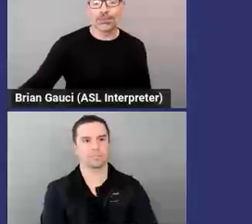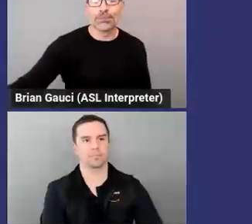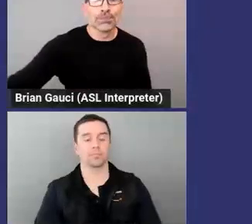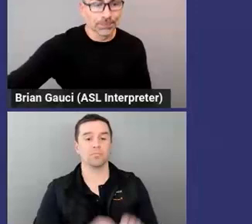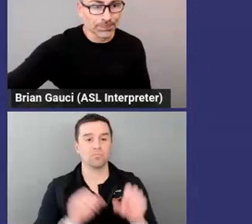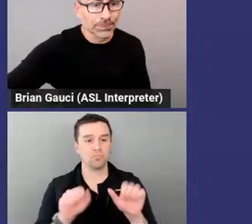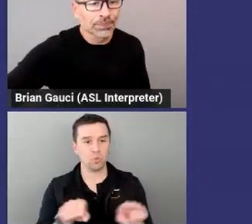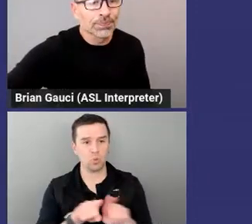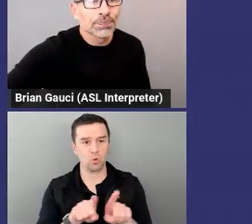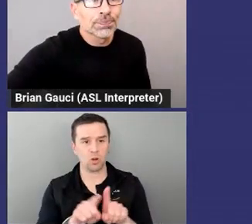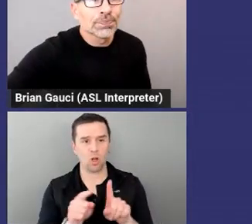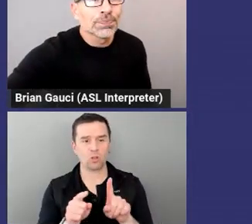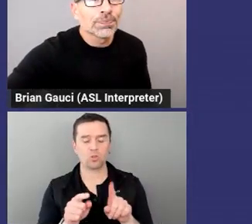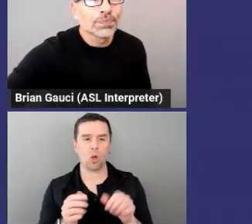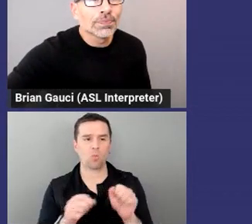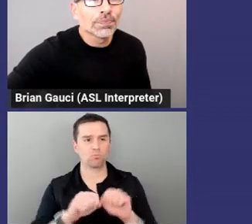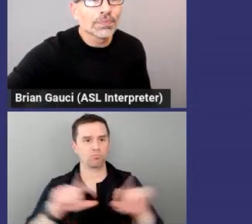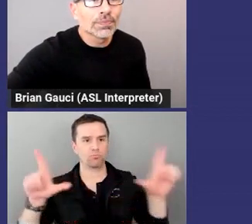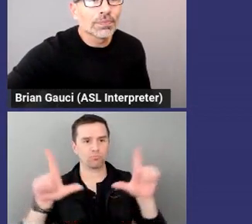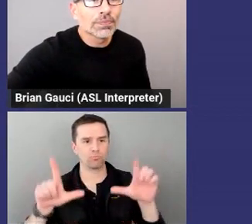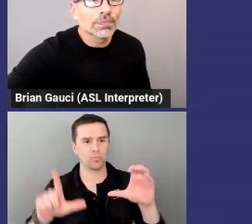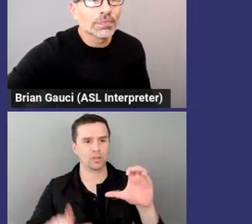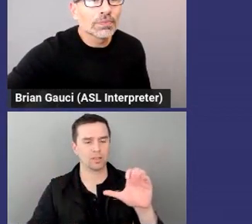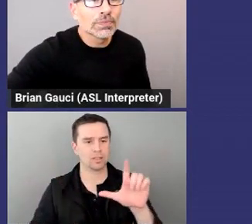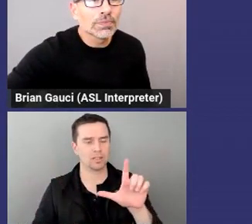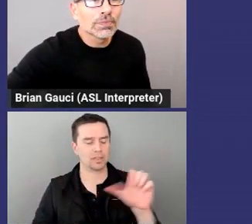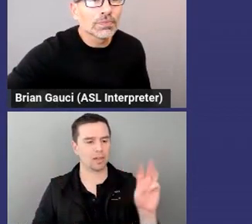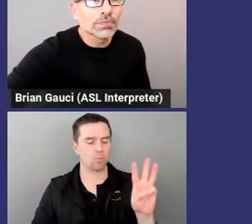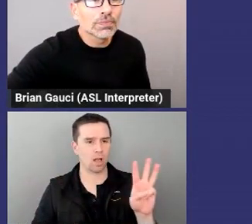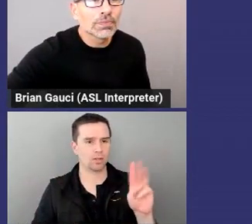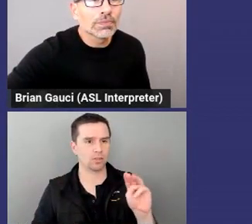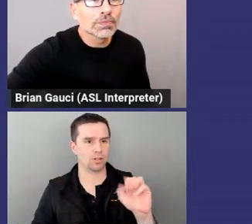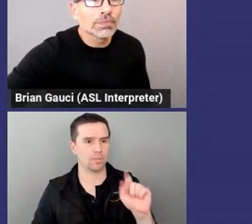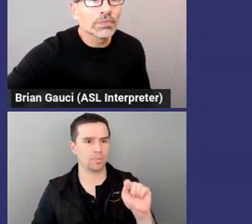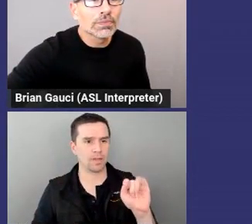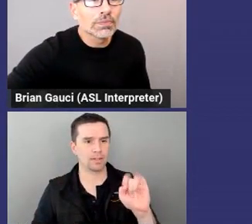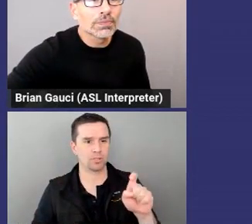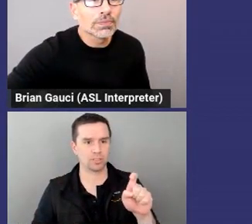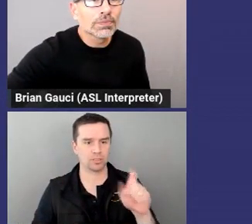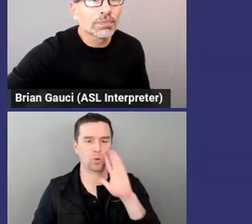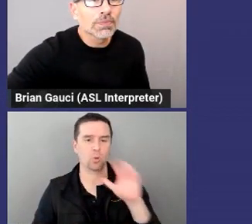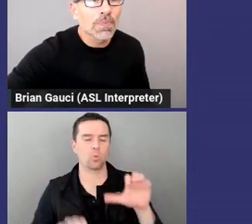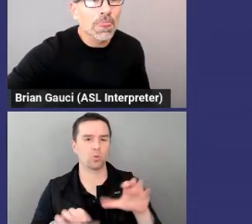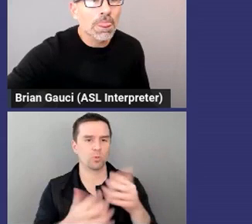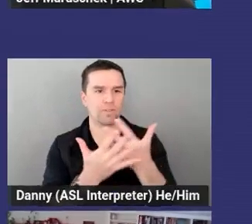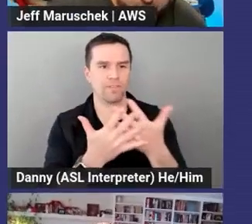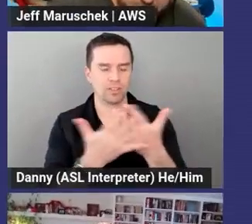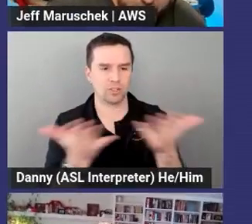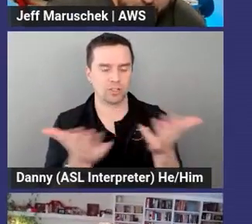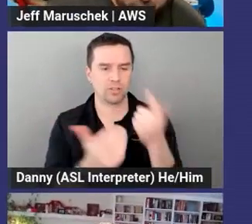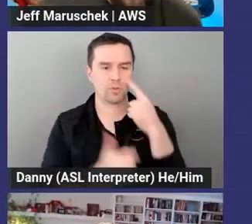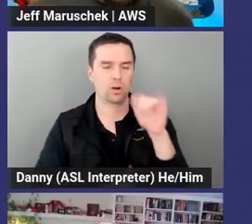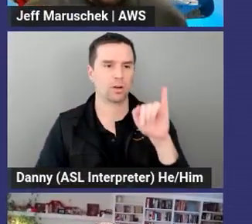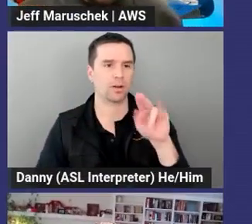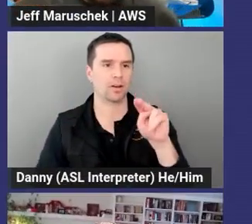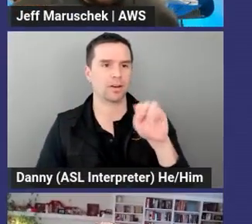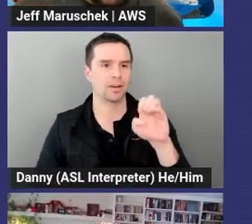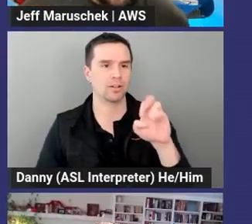CloudWatch Matrix, and let's do a filter here for Internet Monitor. We can send it to a lake